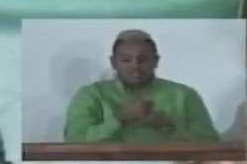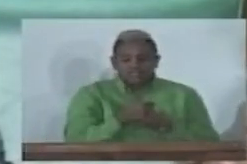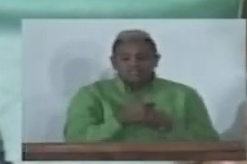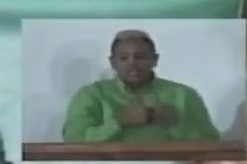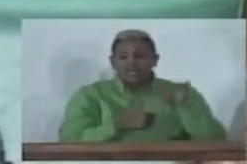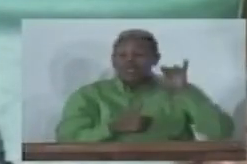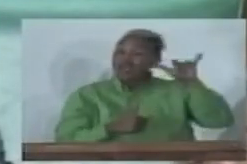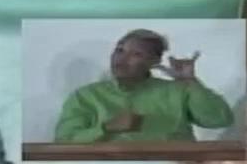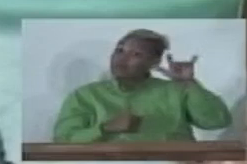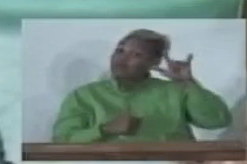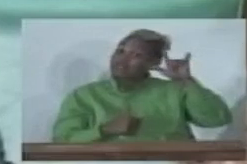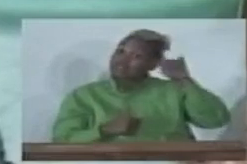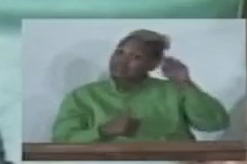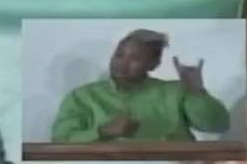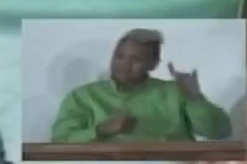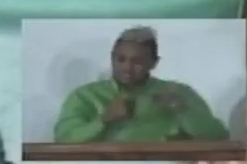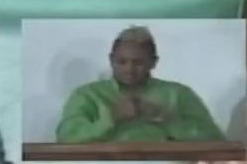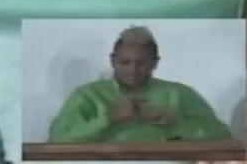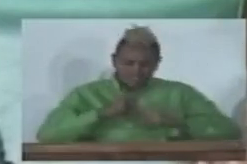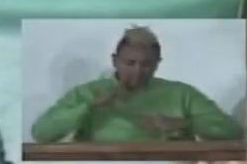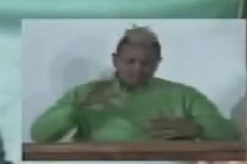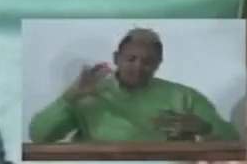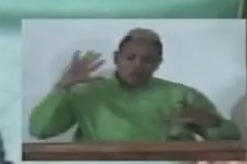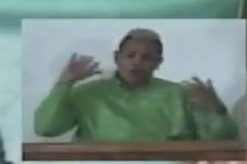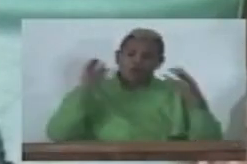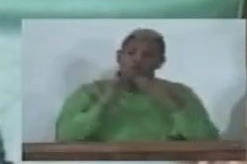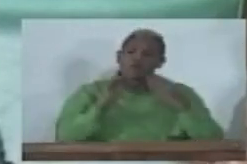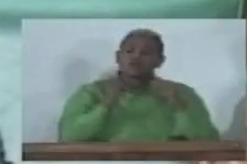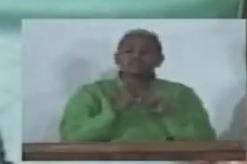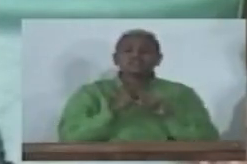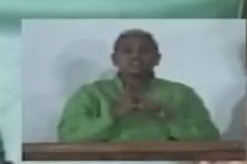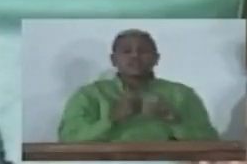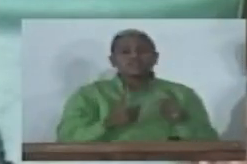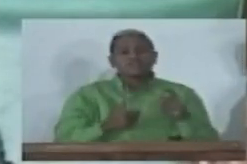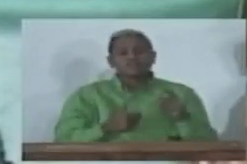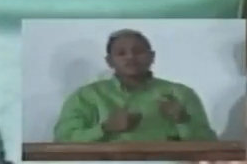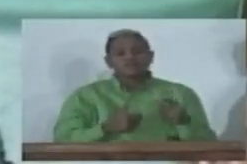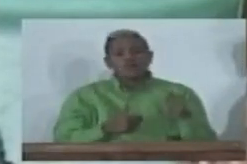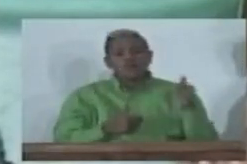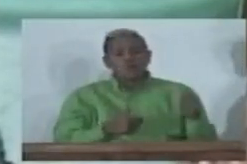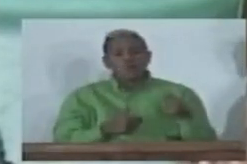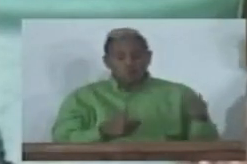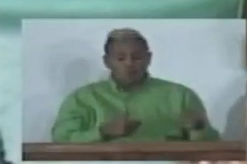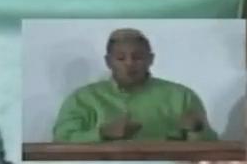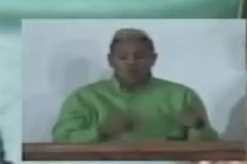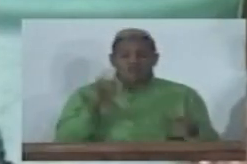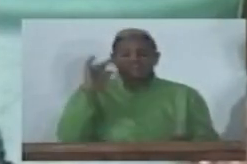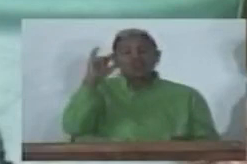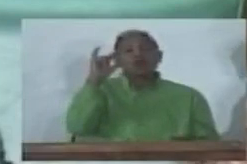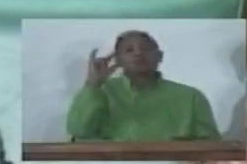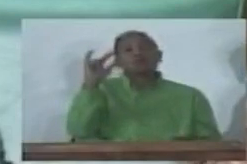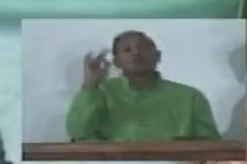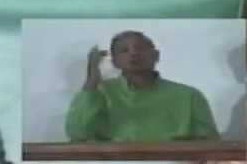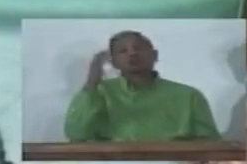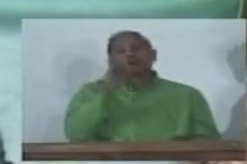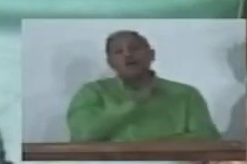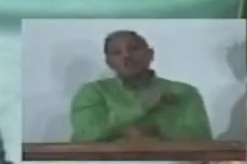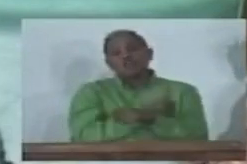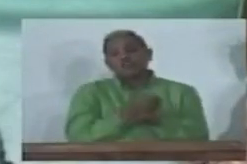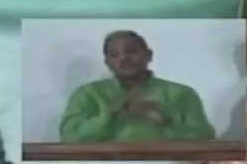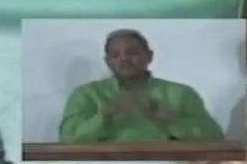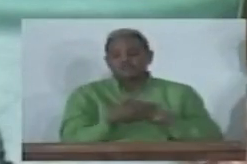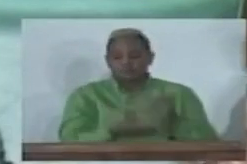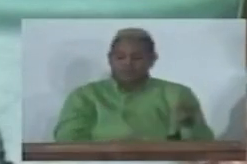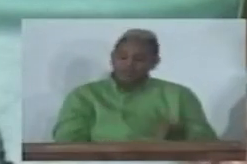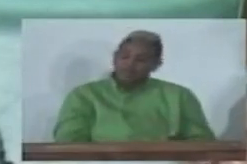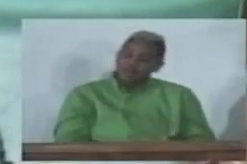Airports Limited, is a wholly owned subsidiary of the Airports Authority of Jamaica.